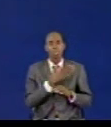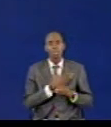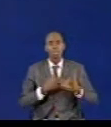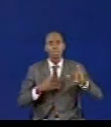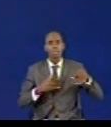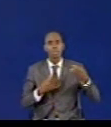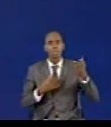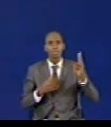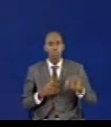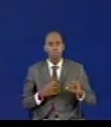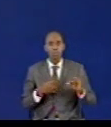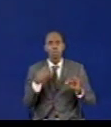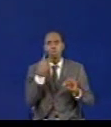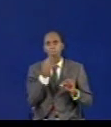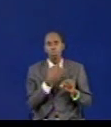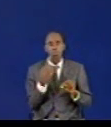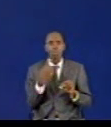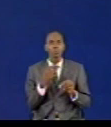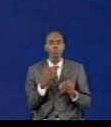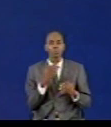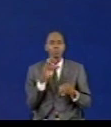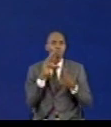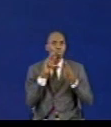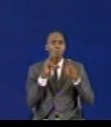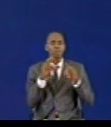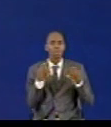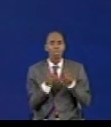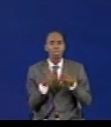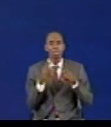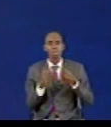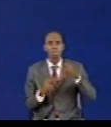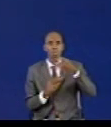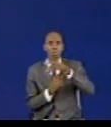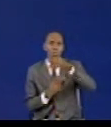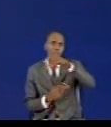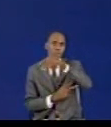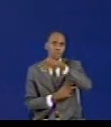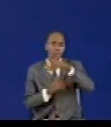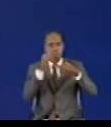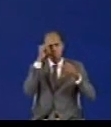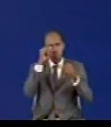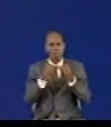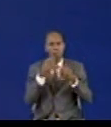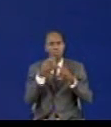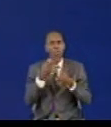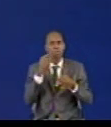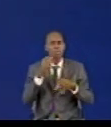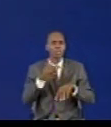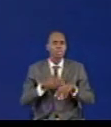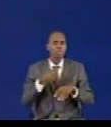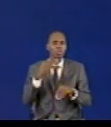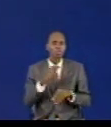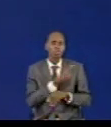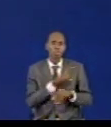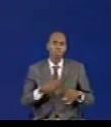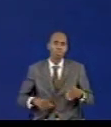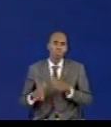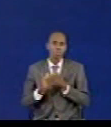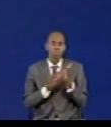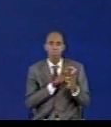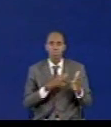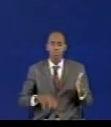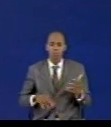seemed to be pillars, you remember, from the time of the Lord Jesus Christ, those